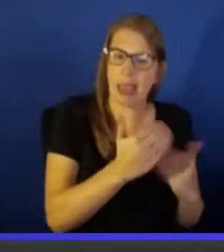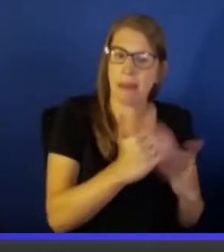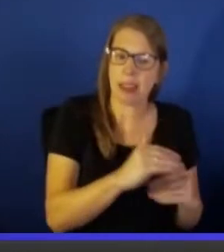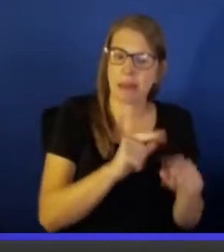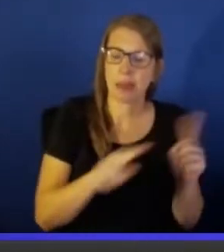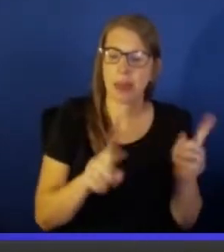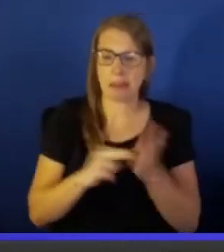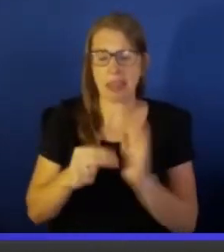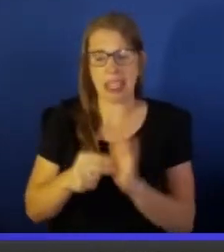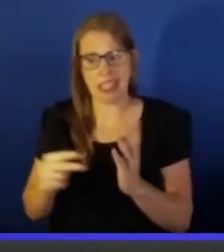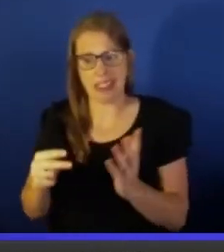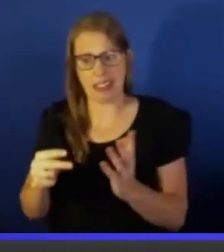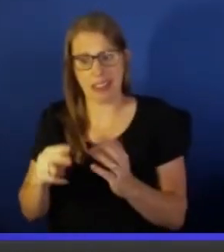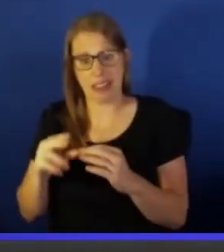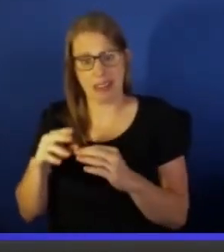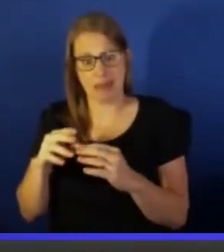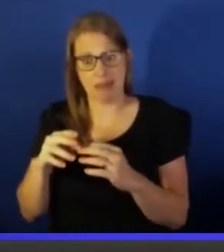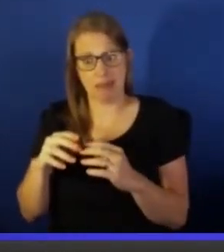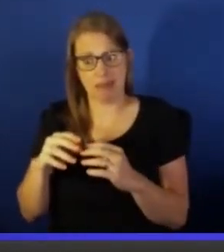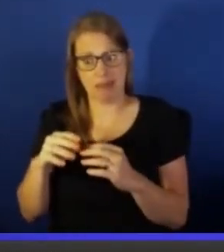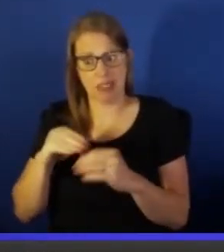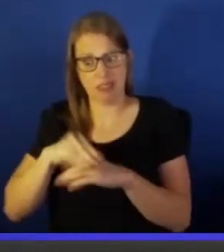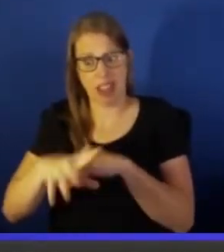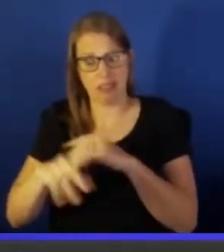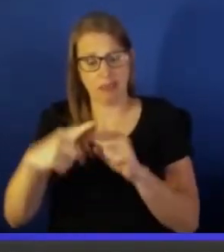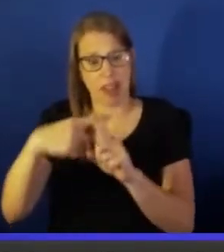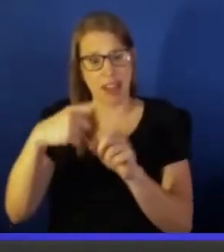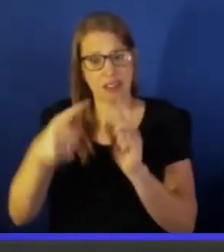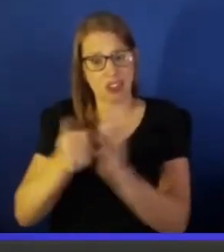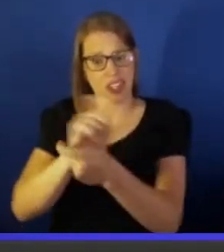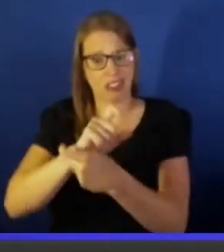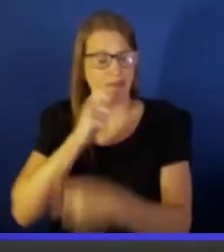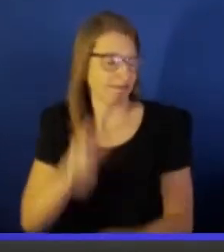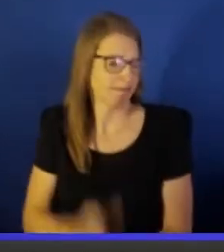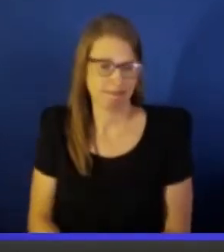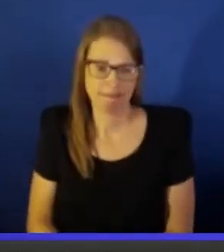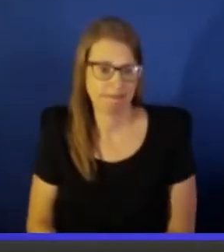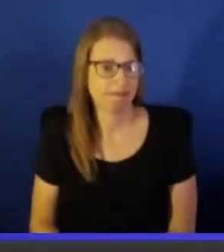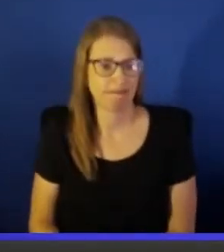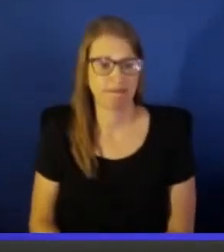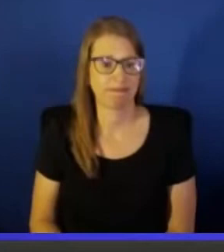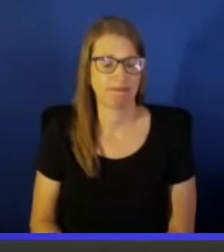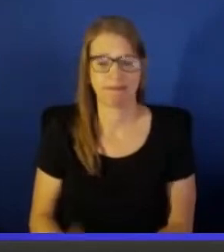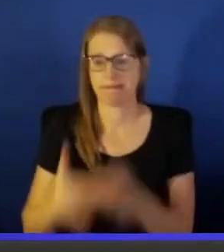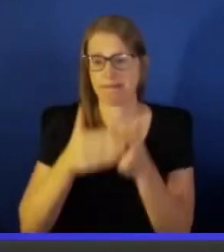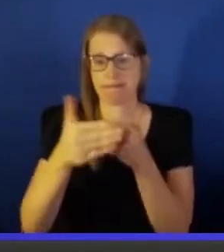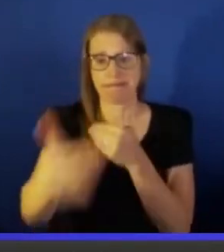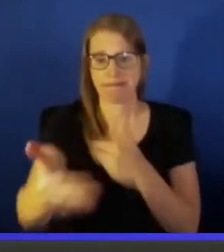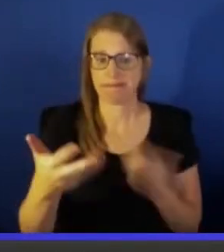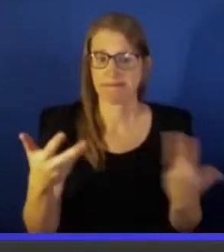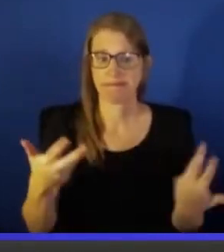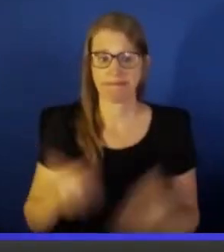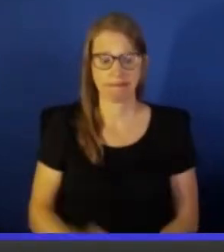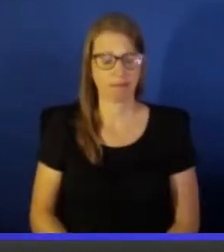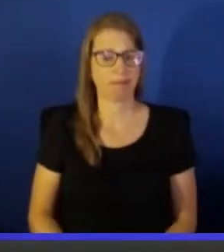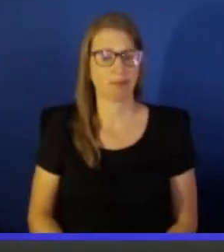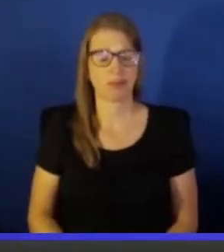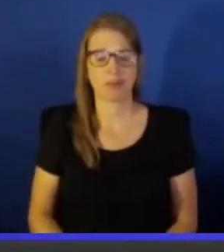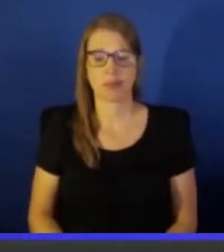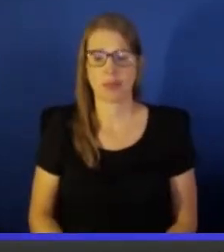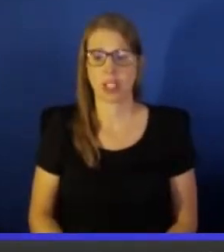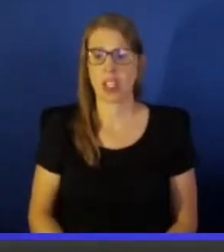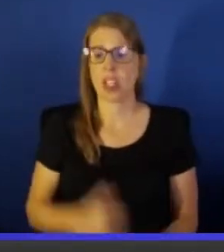way. We have to get to the point where we are looking at the conditions we've discussed earlier, and we're looking at what we can actually put into the